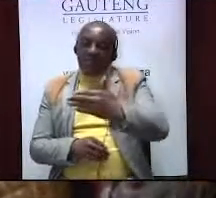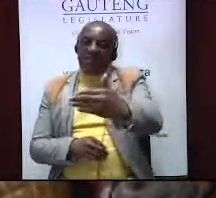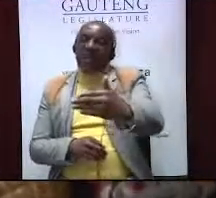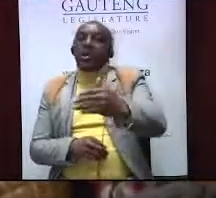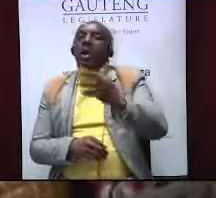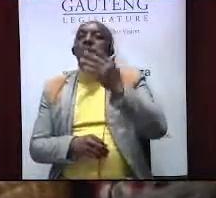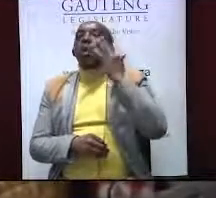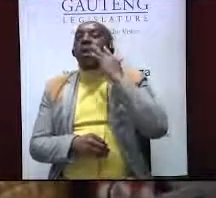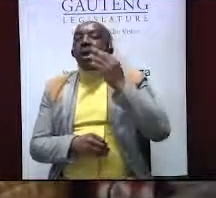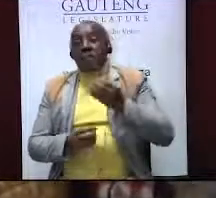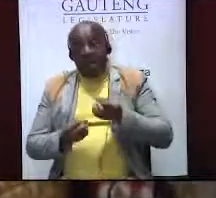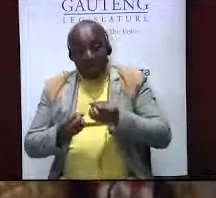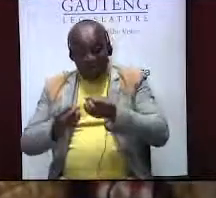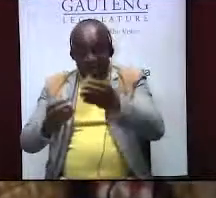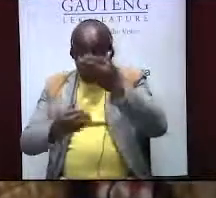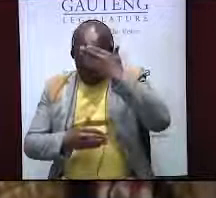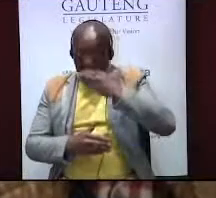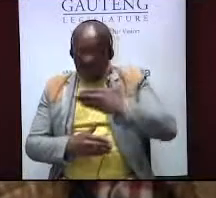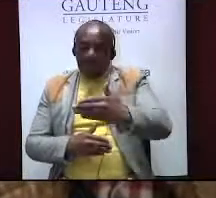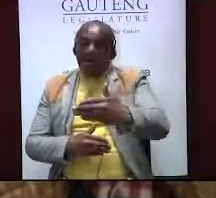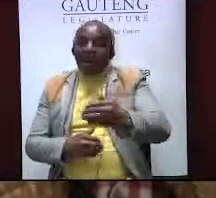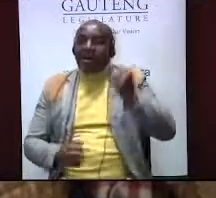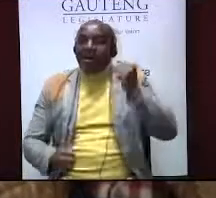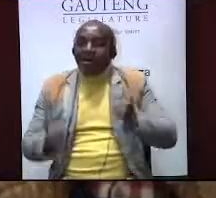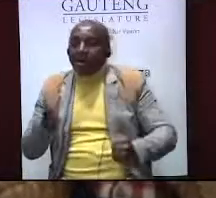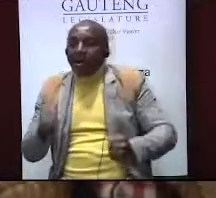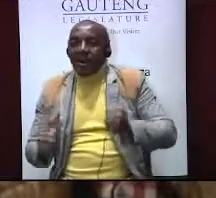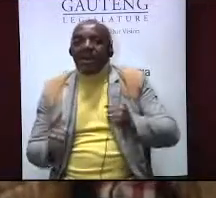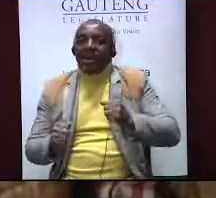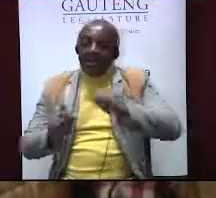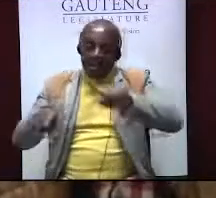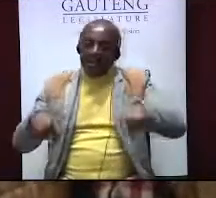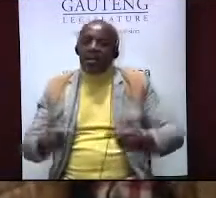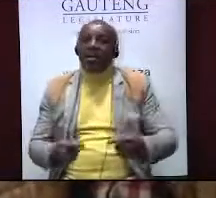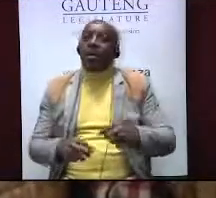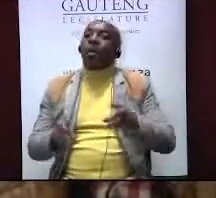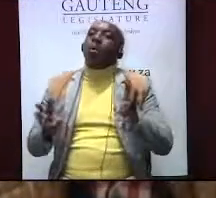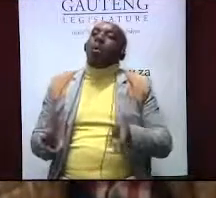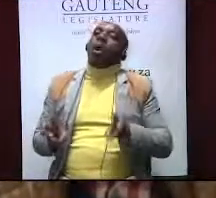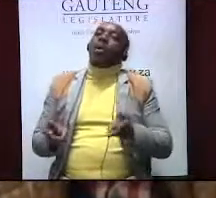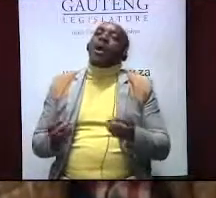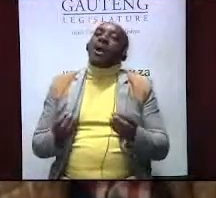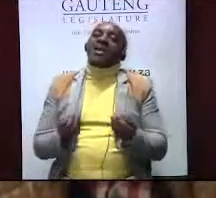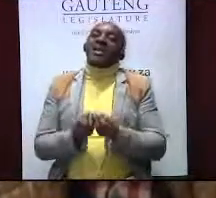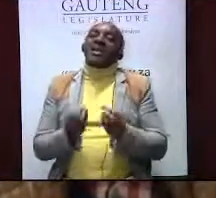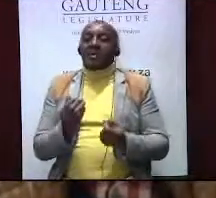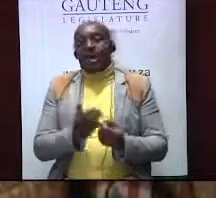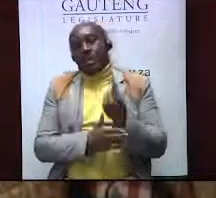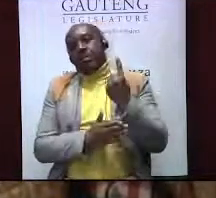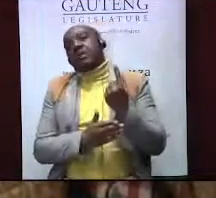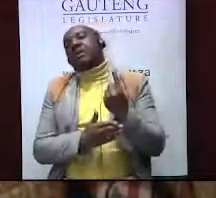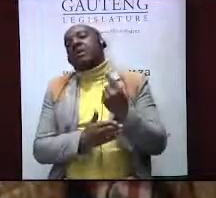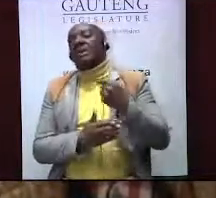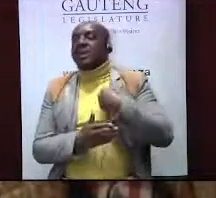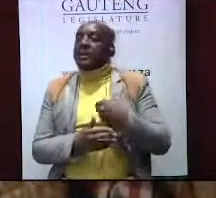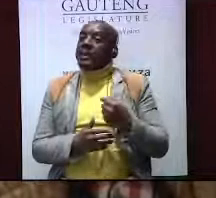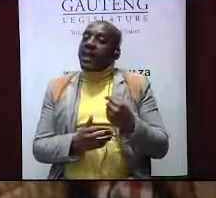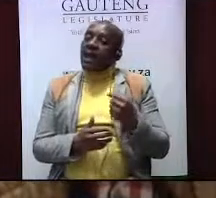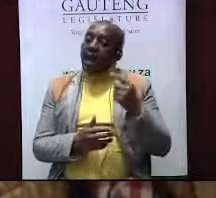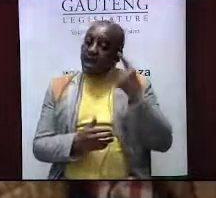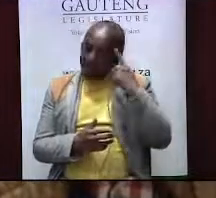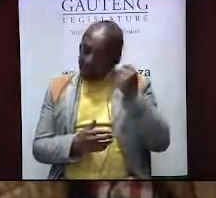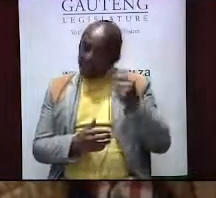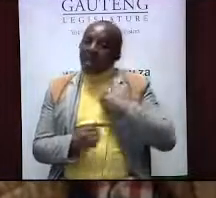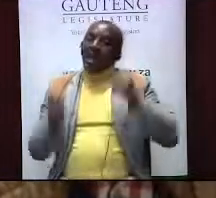runner, only a watchman. You don't just watch things to happen and then you do nothing about it. Now, ke dumalana le se sengwe se